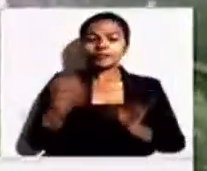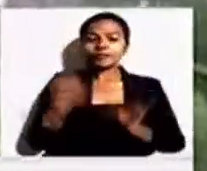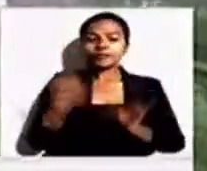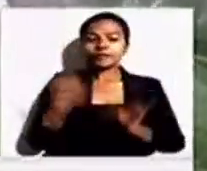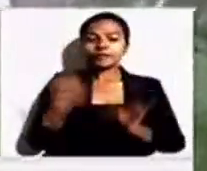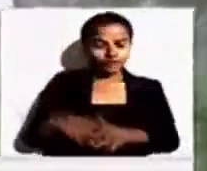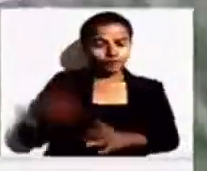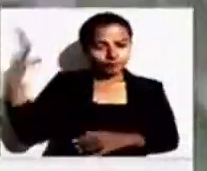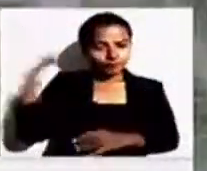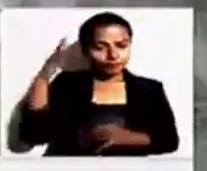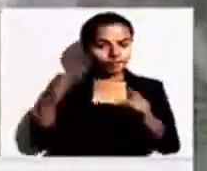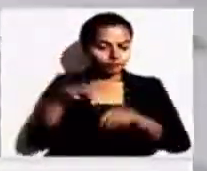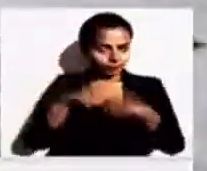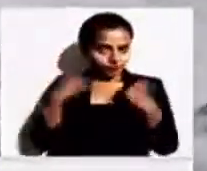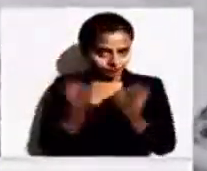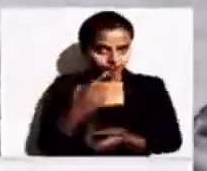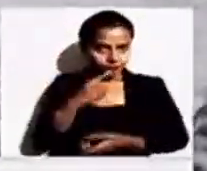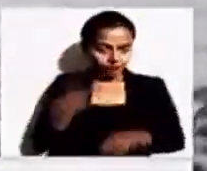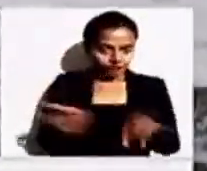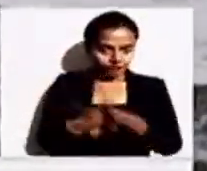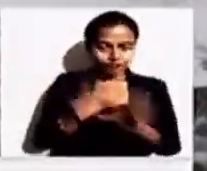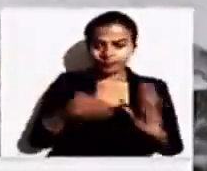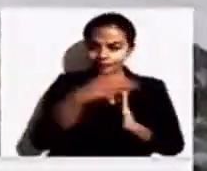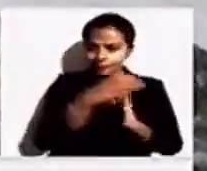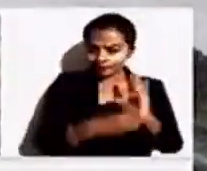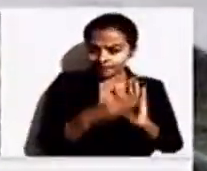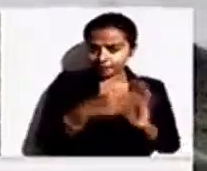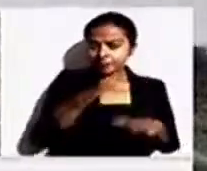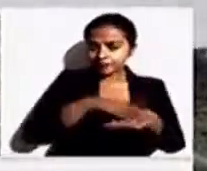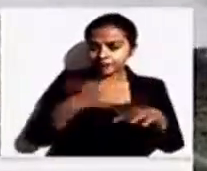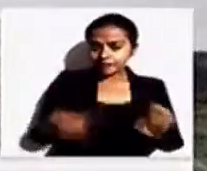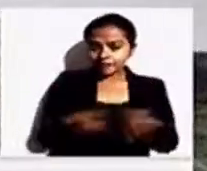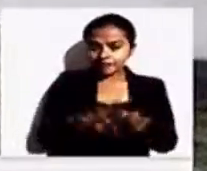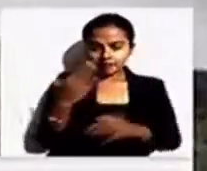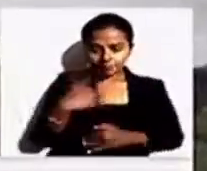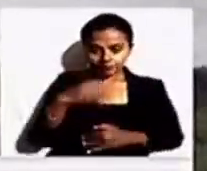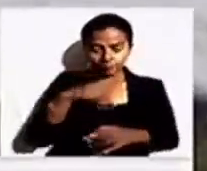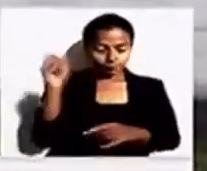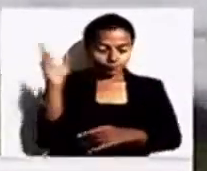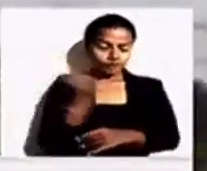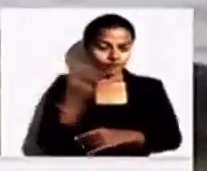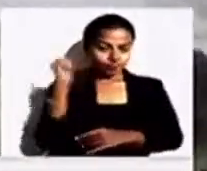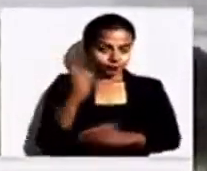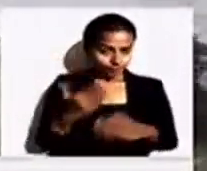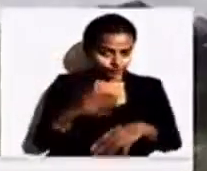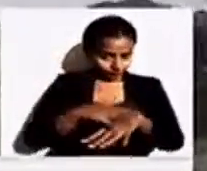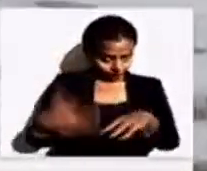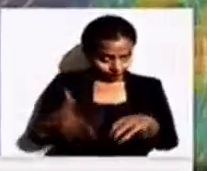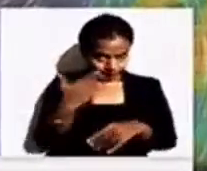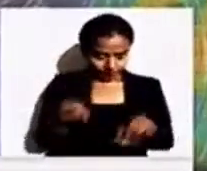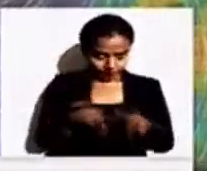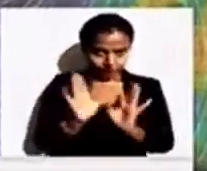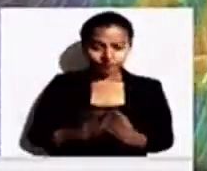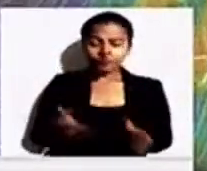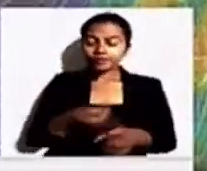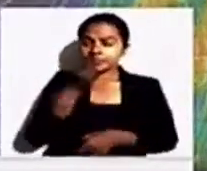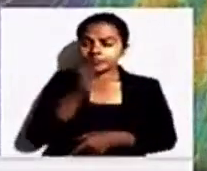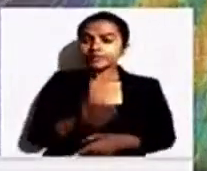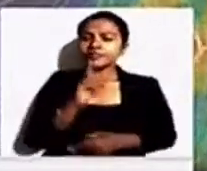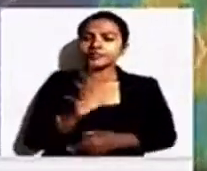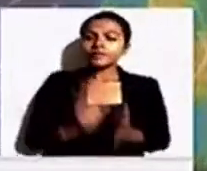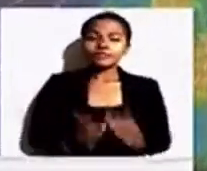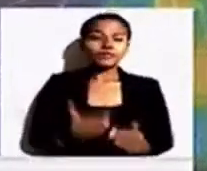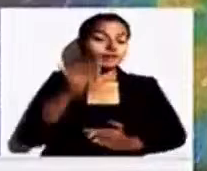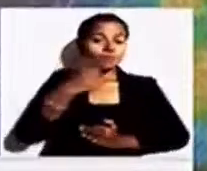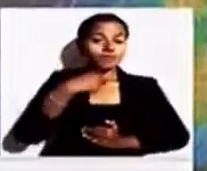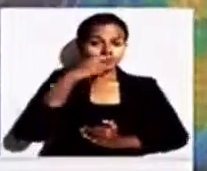rough seas can be experienced around the country due to the impact of the cyclone. Accordingly, fishermen have been strictly warned against going out to sea. Due to the storm, a